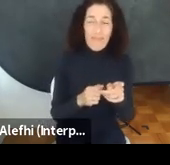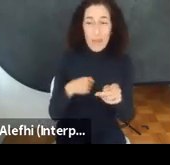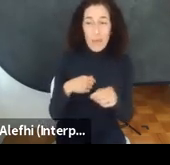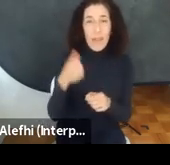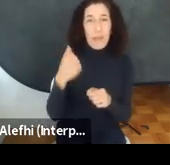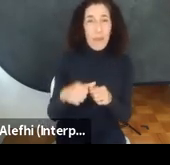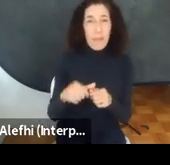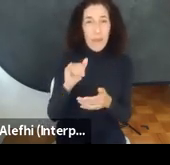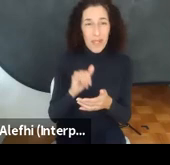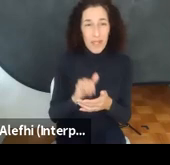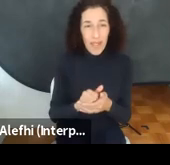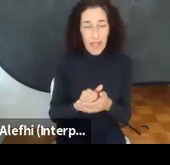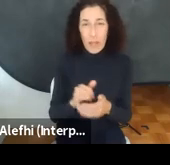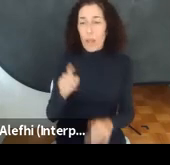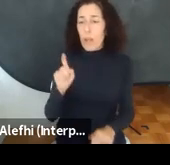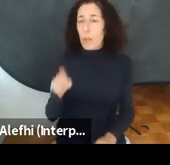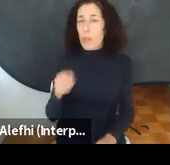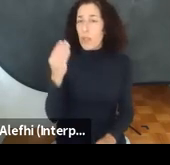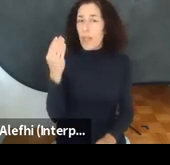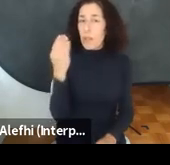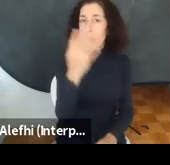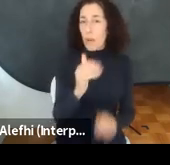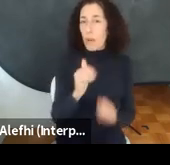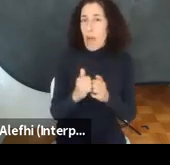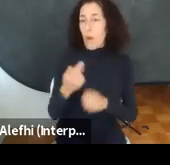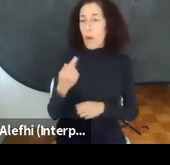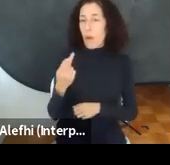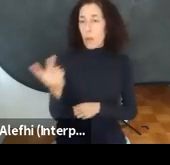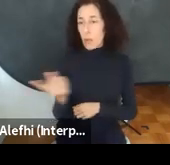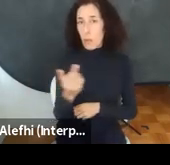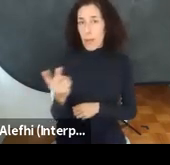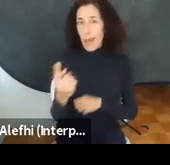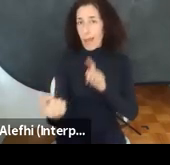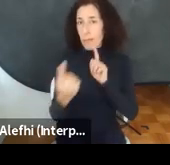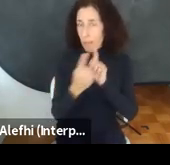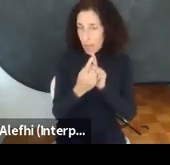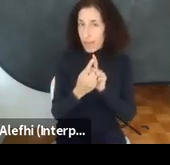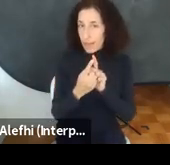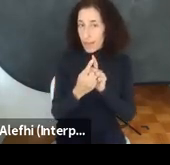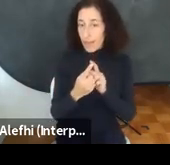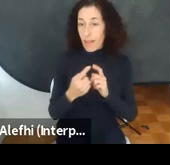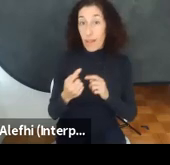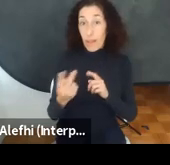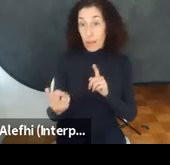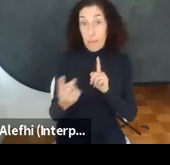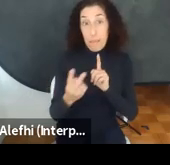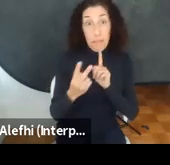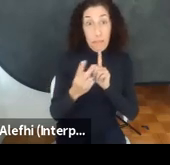that you and I and Donna, we've known each other for a long time. And we were both on the original Quality